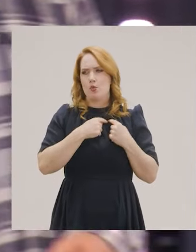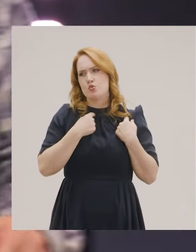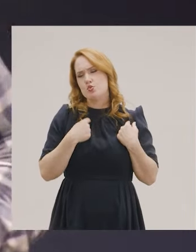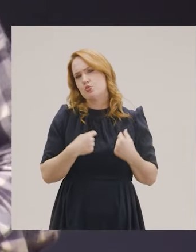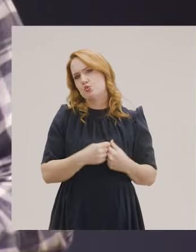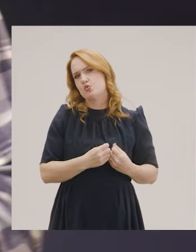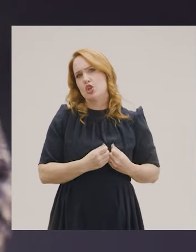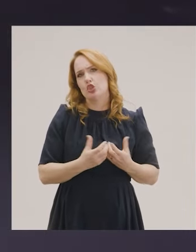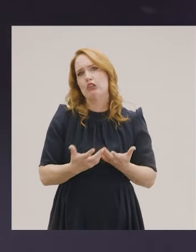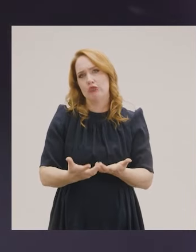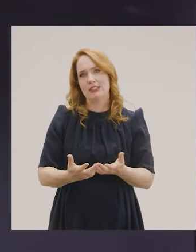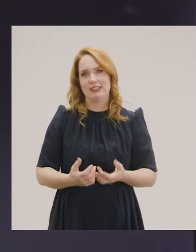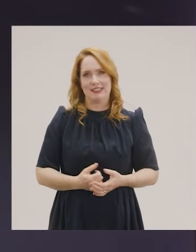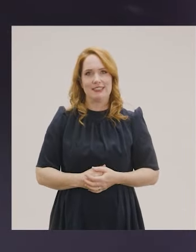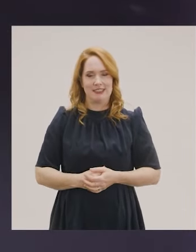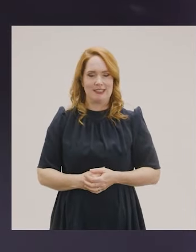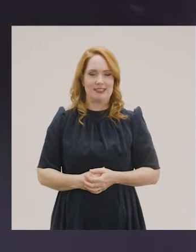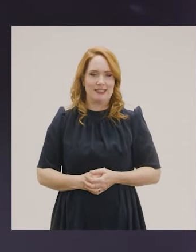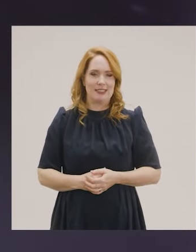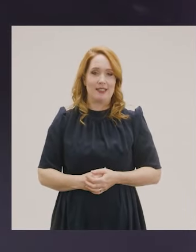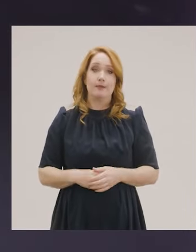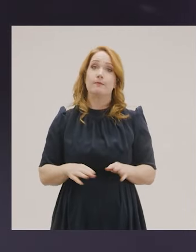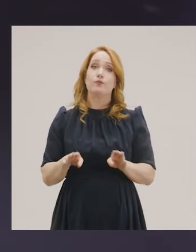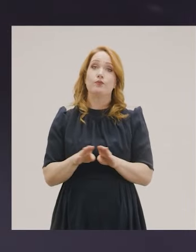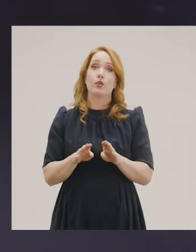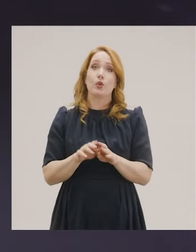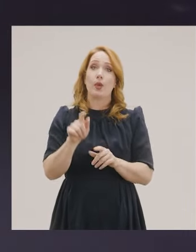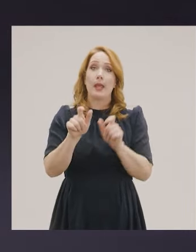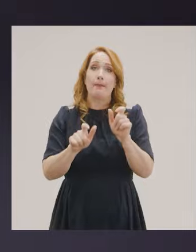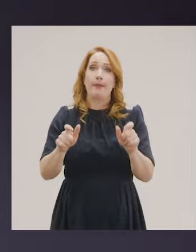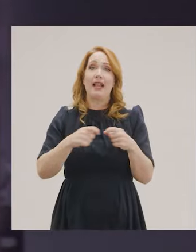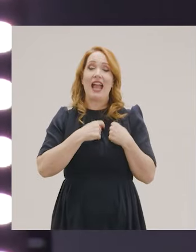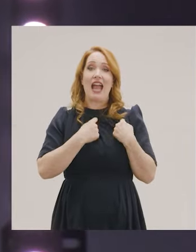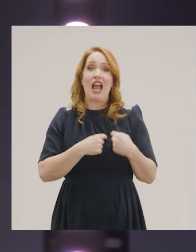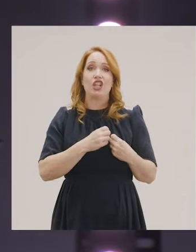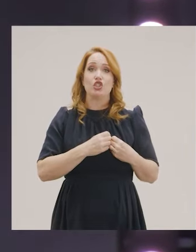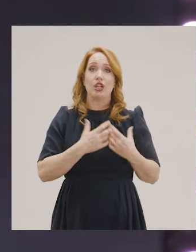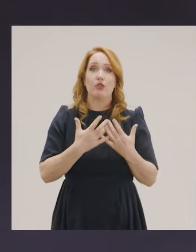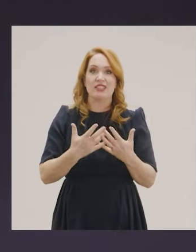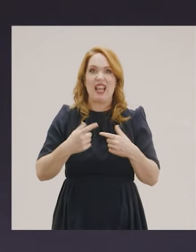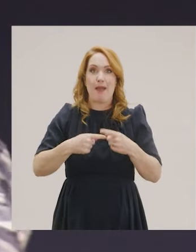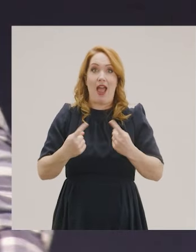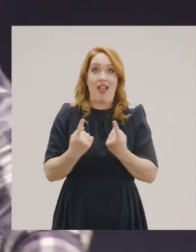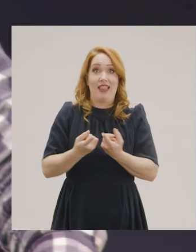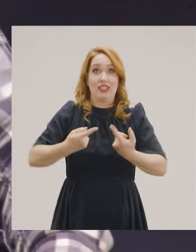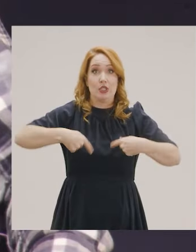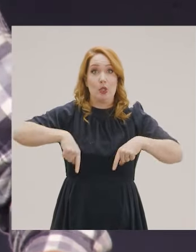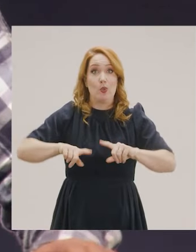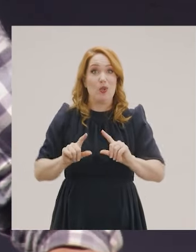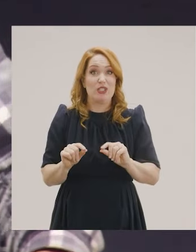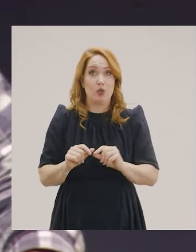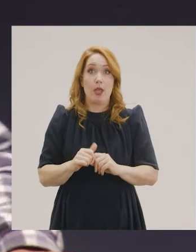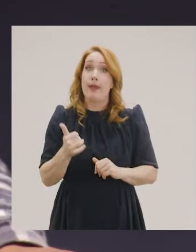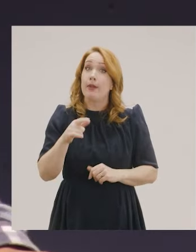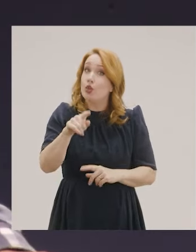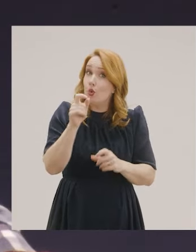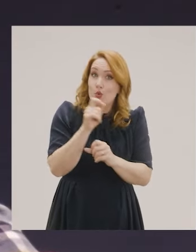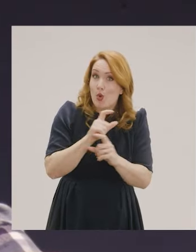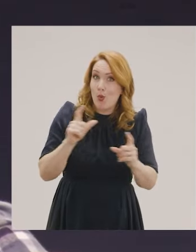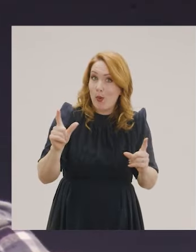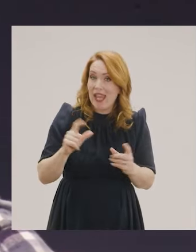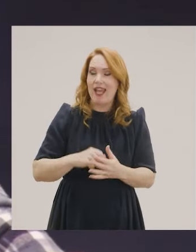church that is so generous. And as well as that, people are generous towards the things that we do. You may not